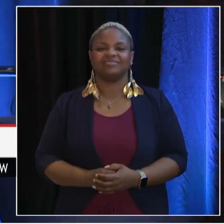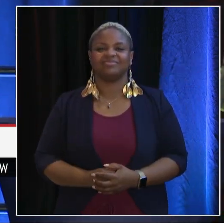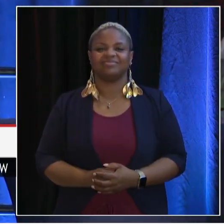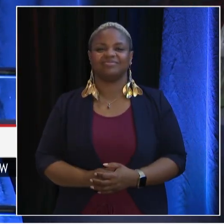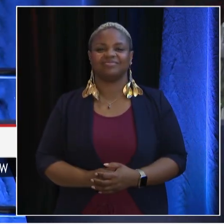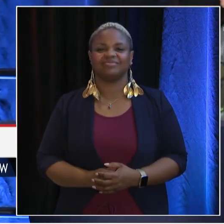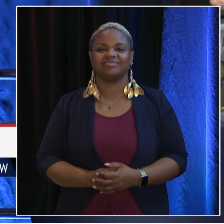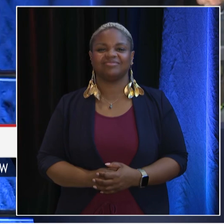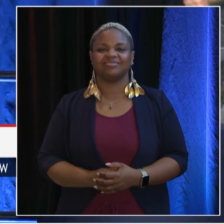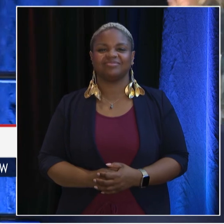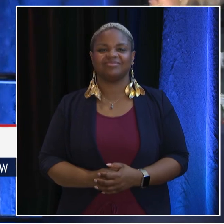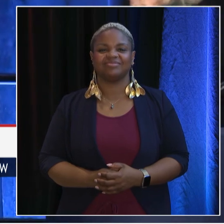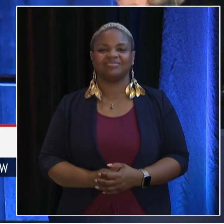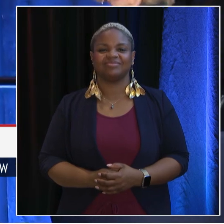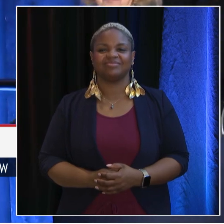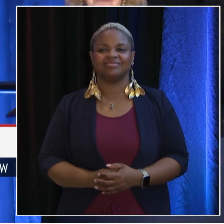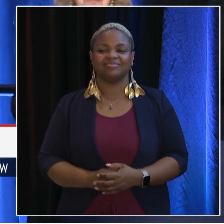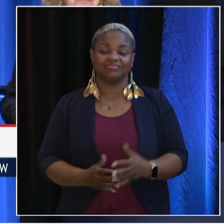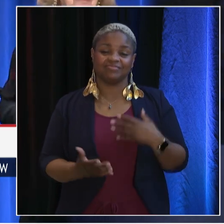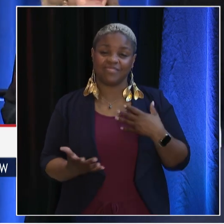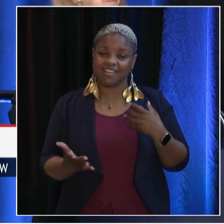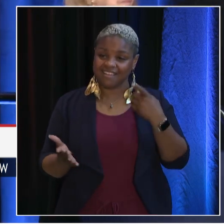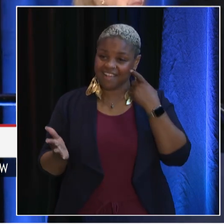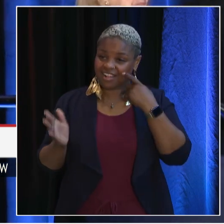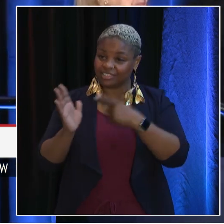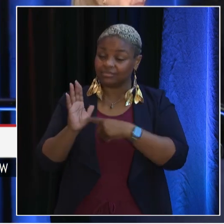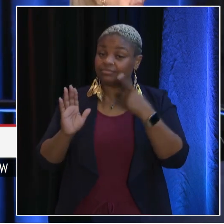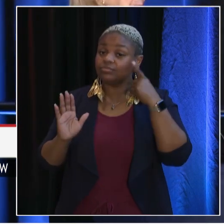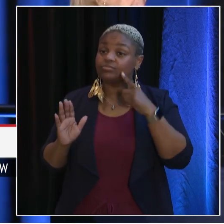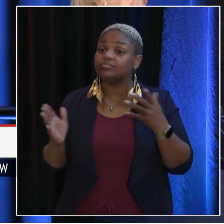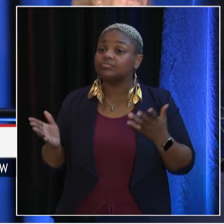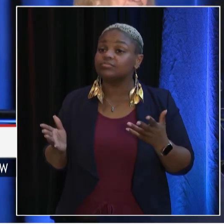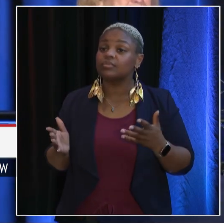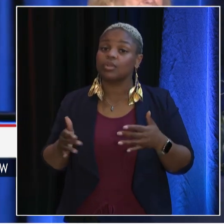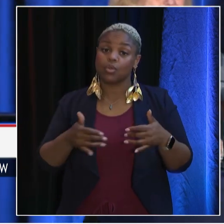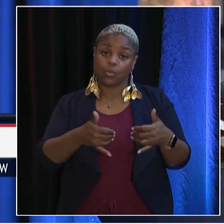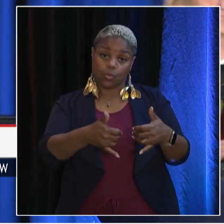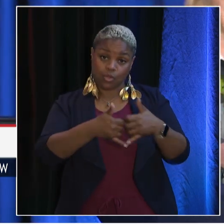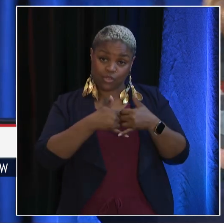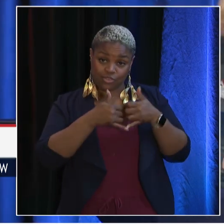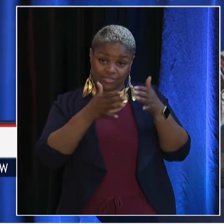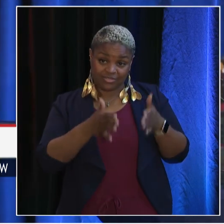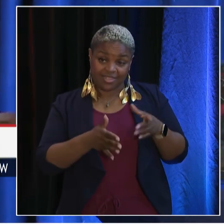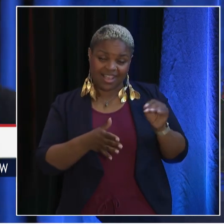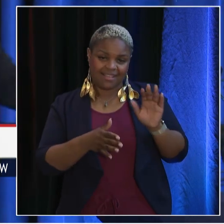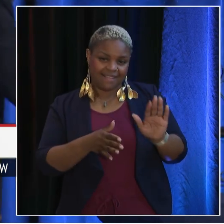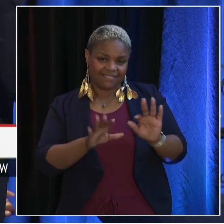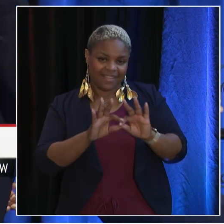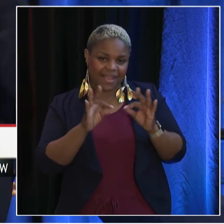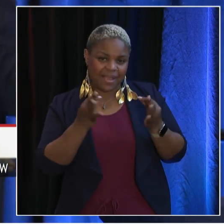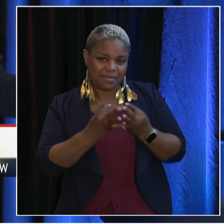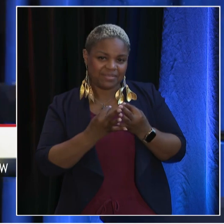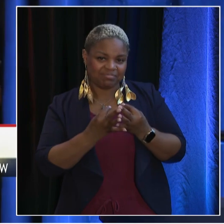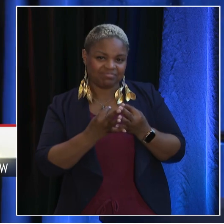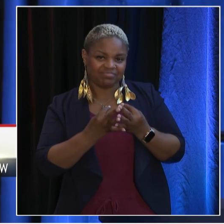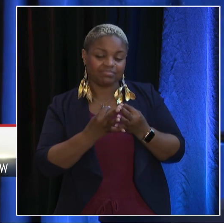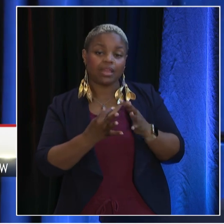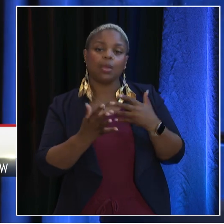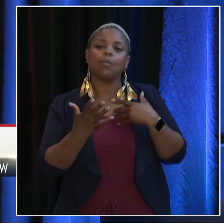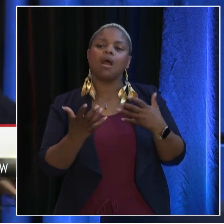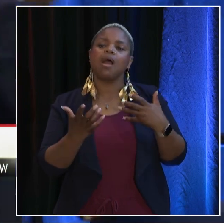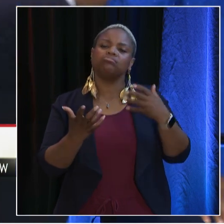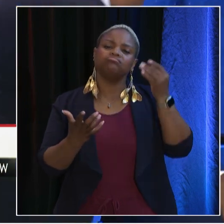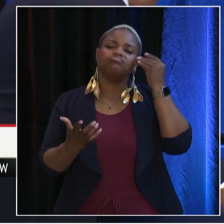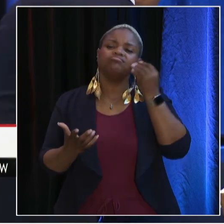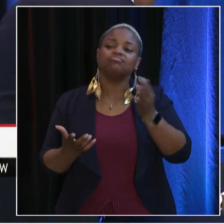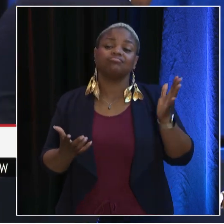So let me just acknowledge the families of our awardees. Pat wanted us to know that when she moved to Washington,